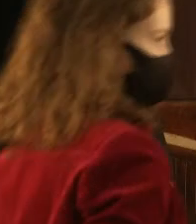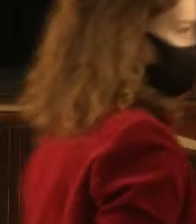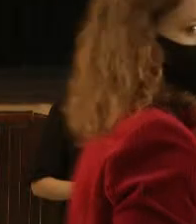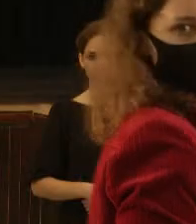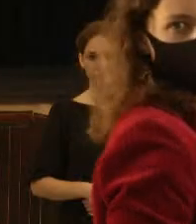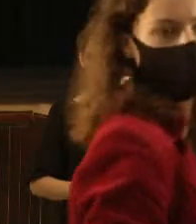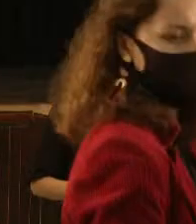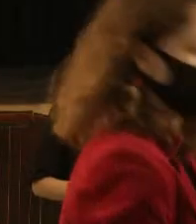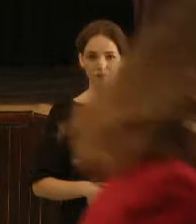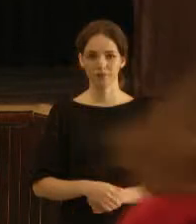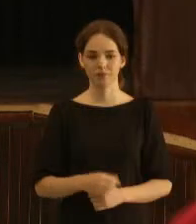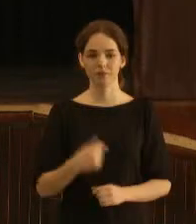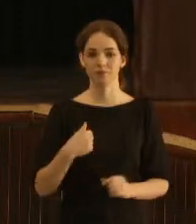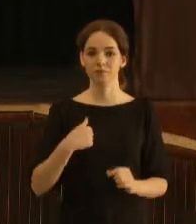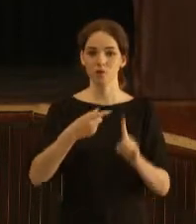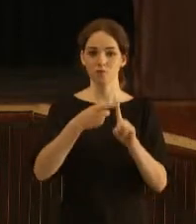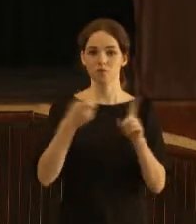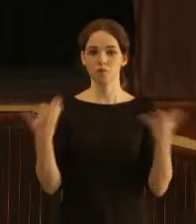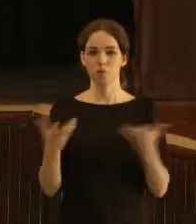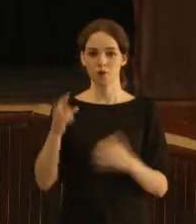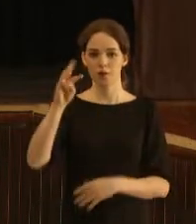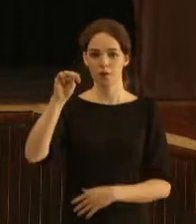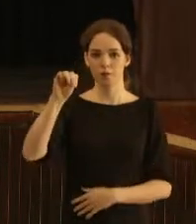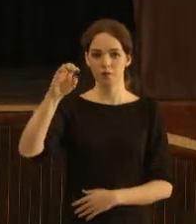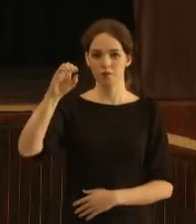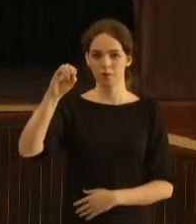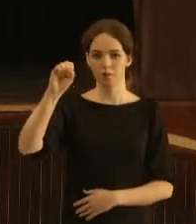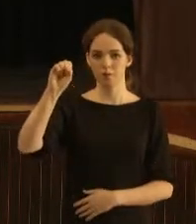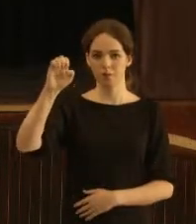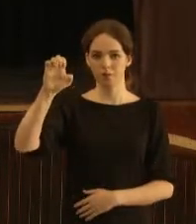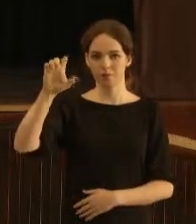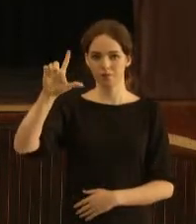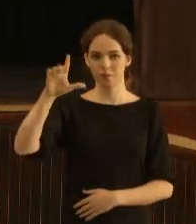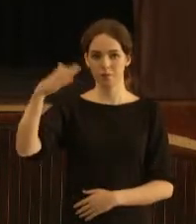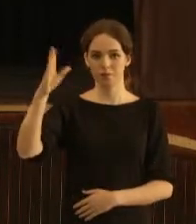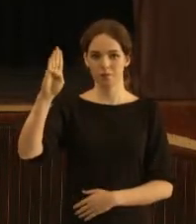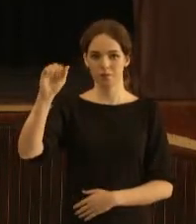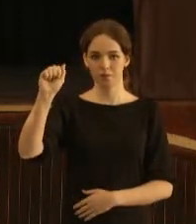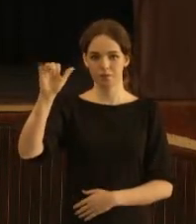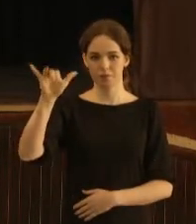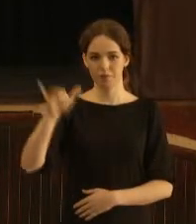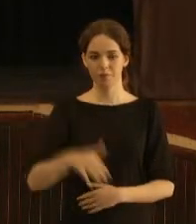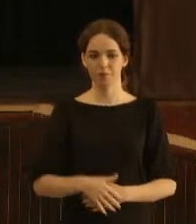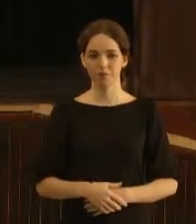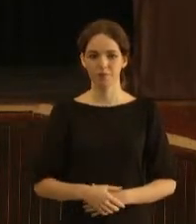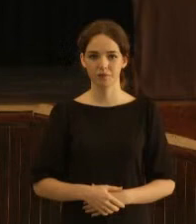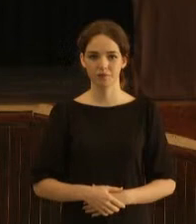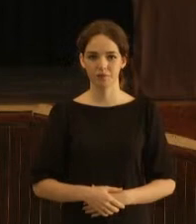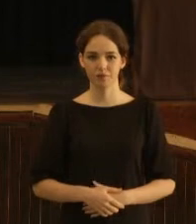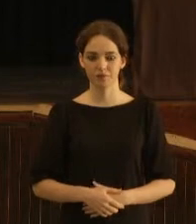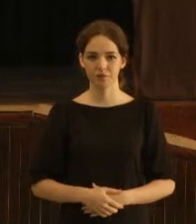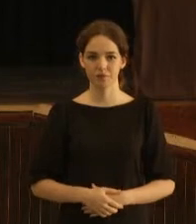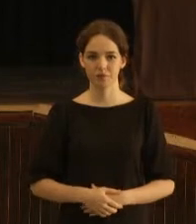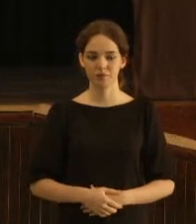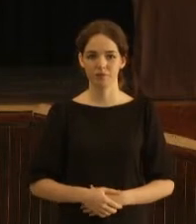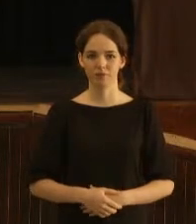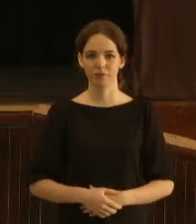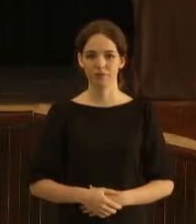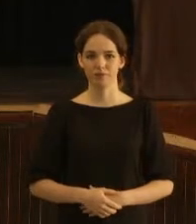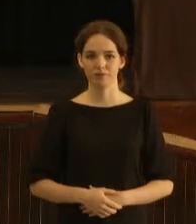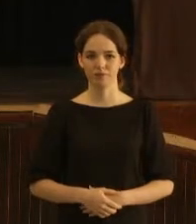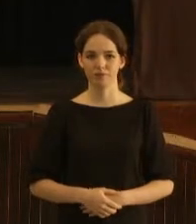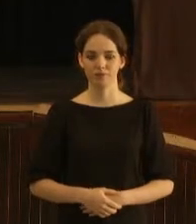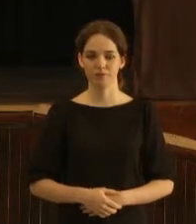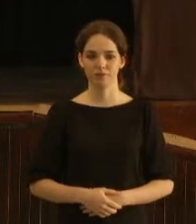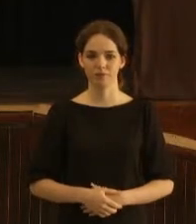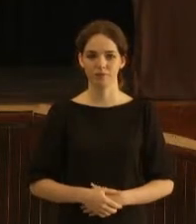Ek Correct. wil net wys hoe moeilik dit is om 'n kind in permanente sorg, pleegsorg te plaas of